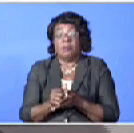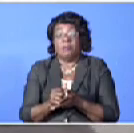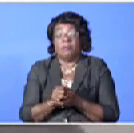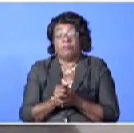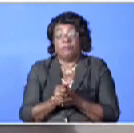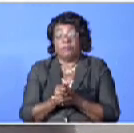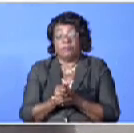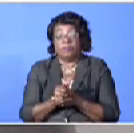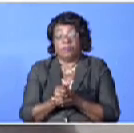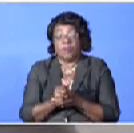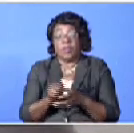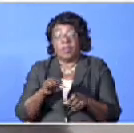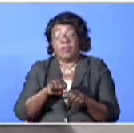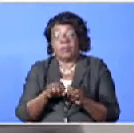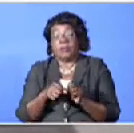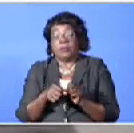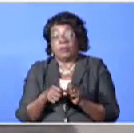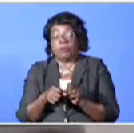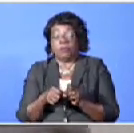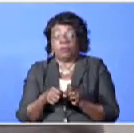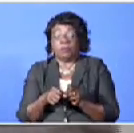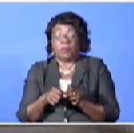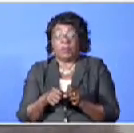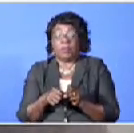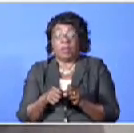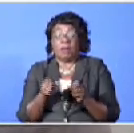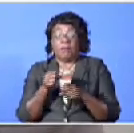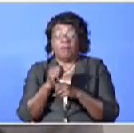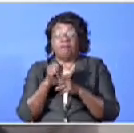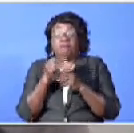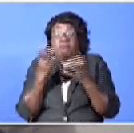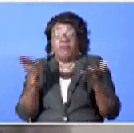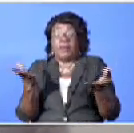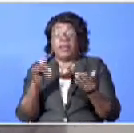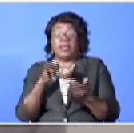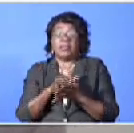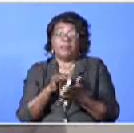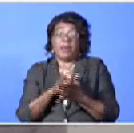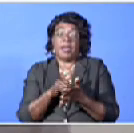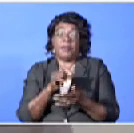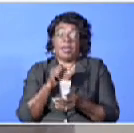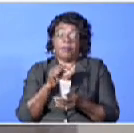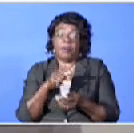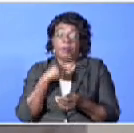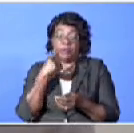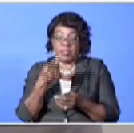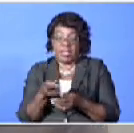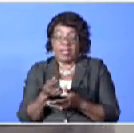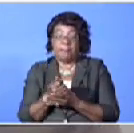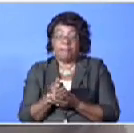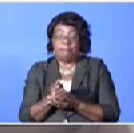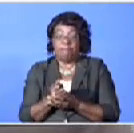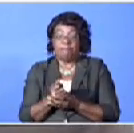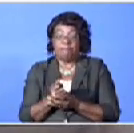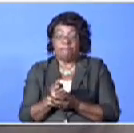Health. So I'm flabbergasted by that claim, and we're investigating it.